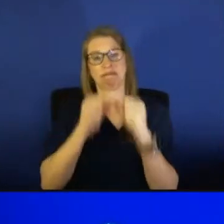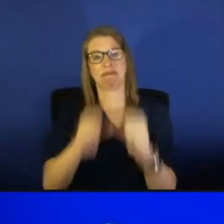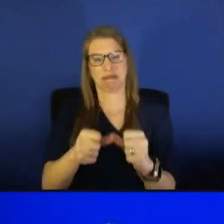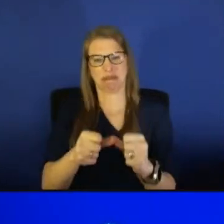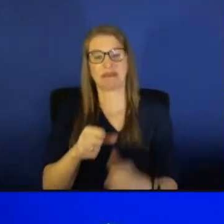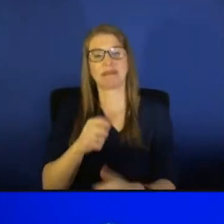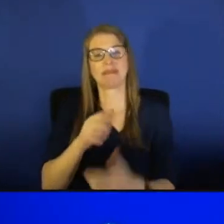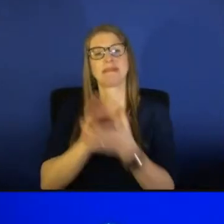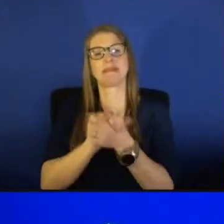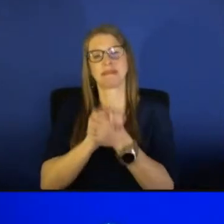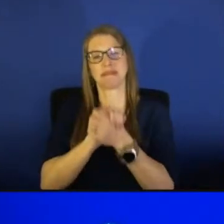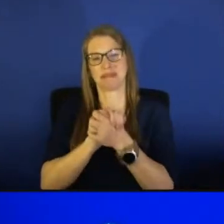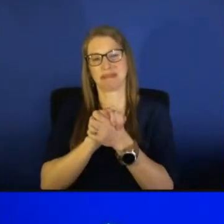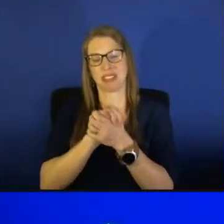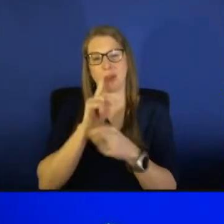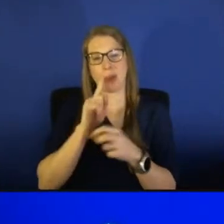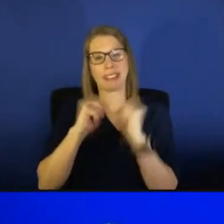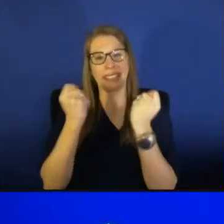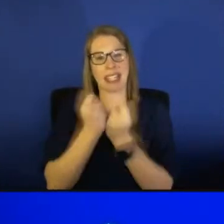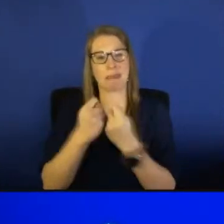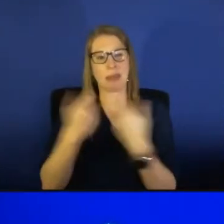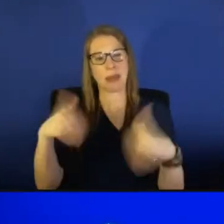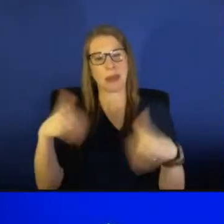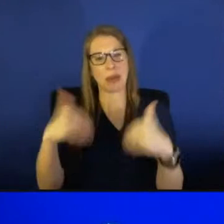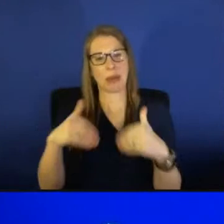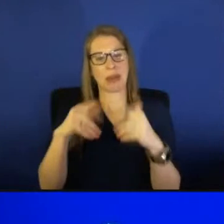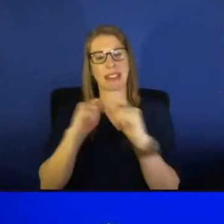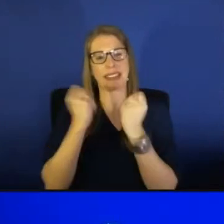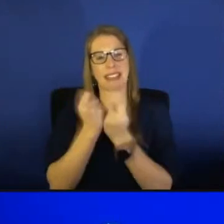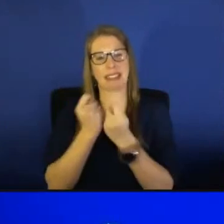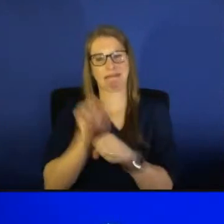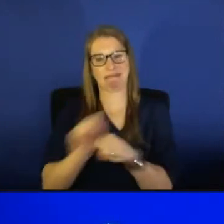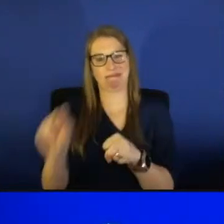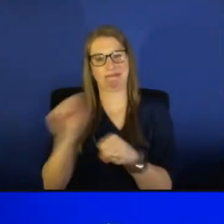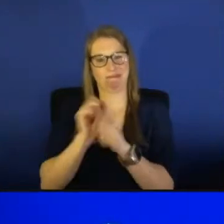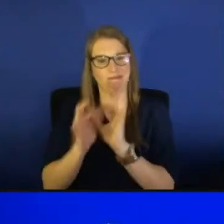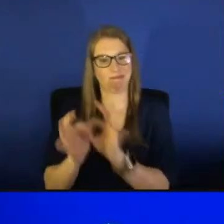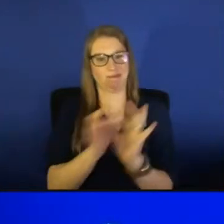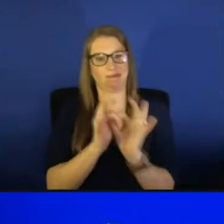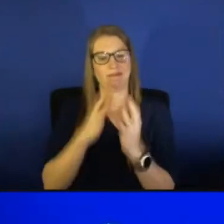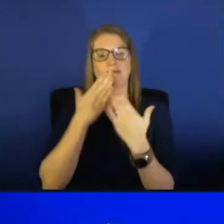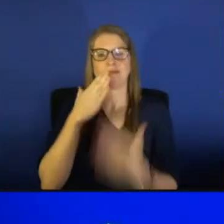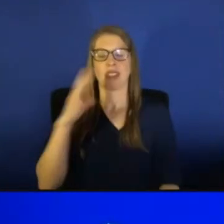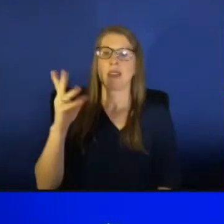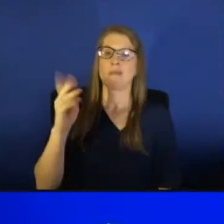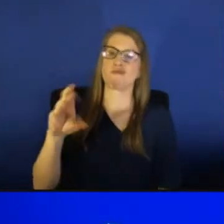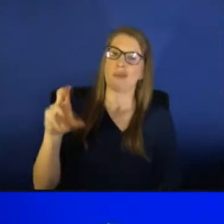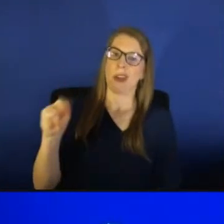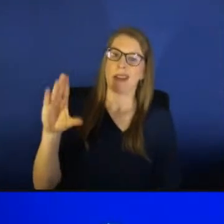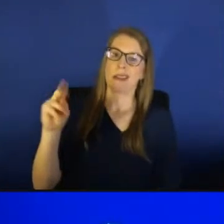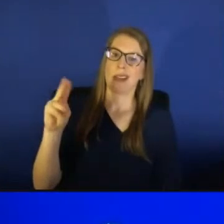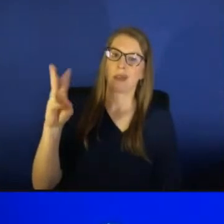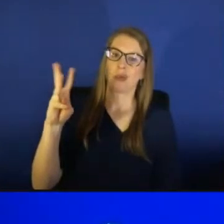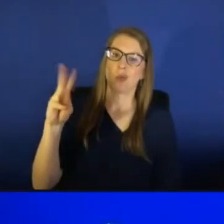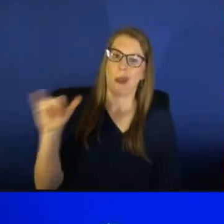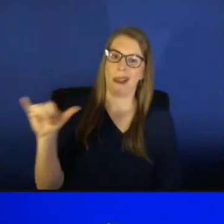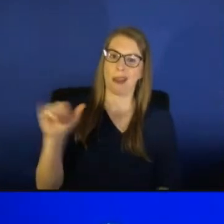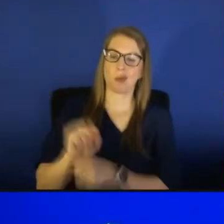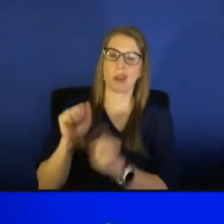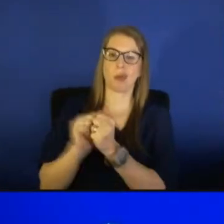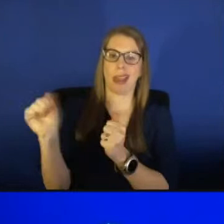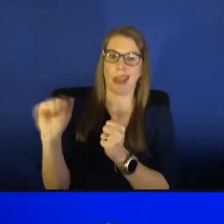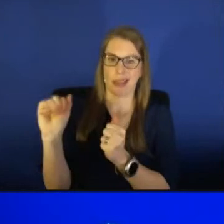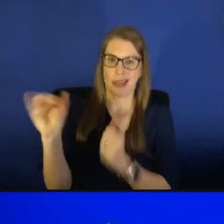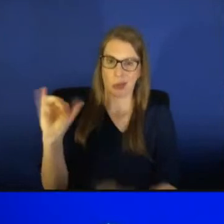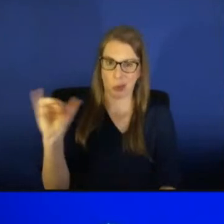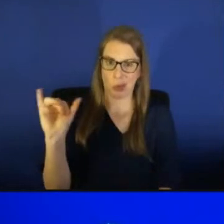congratulations to the whole team. It has been a team effort. Also like to thank Brian Conway, who works with the athletics as well. And then